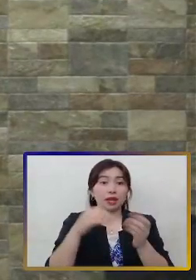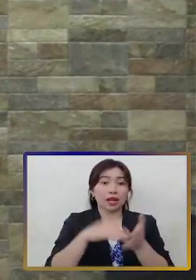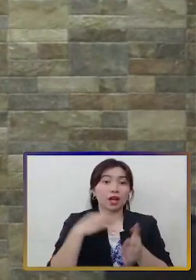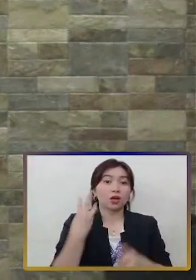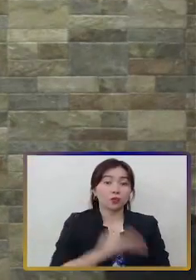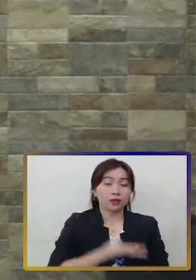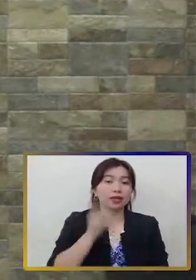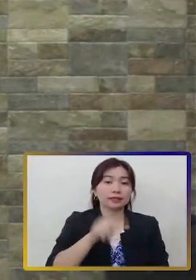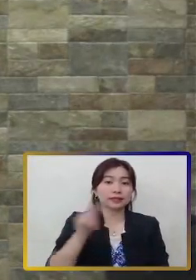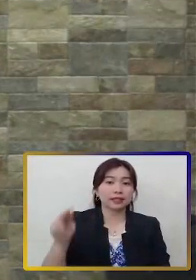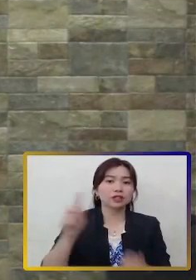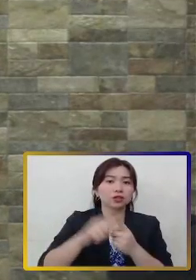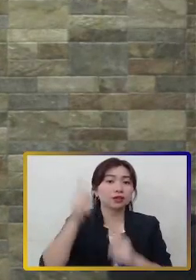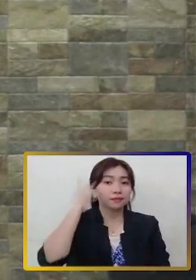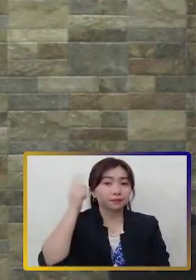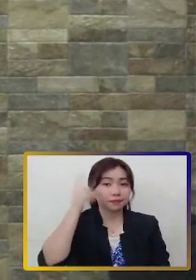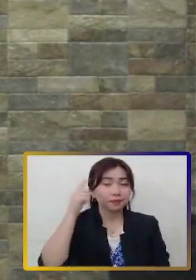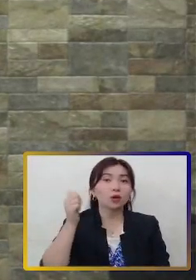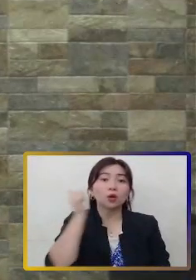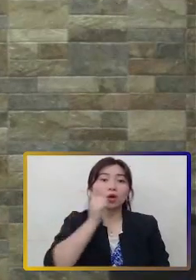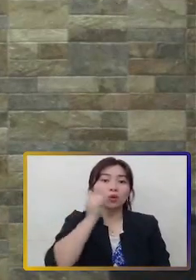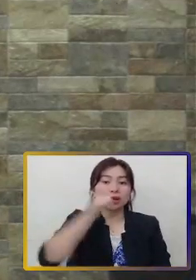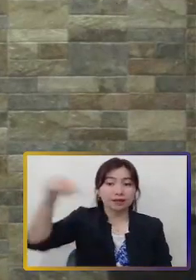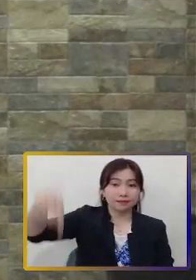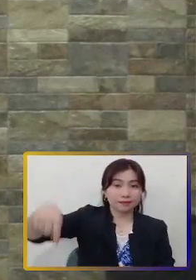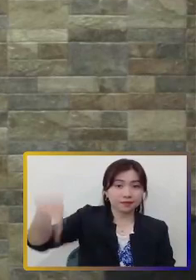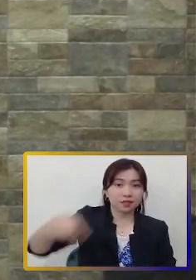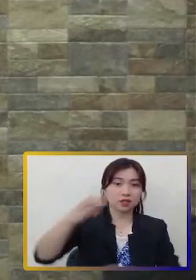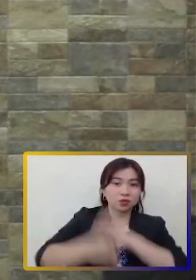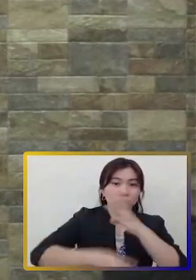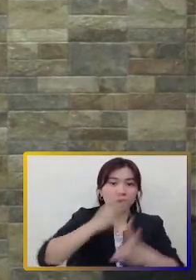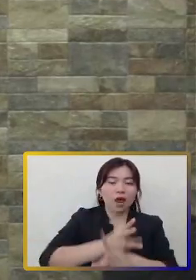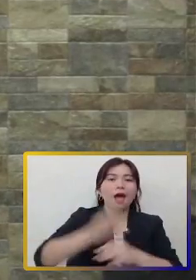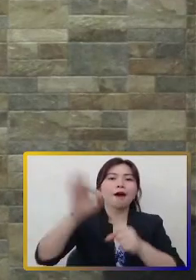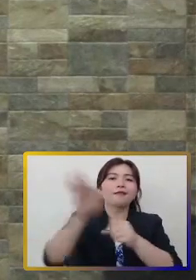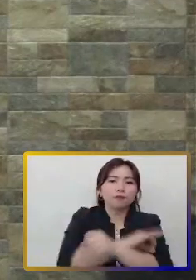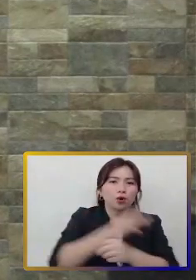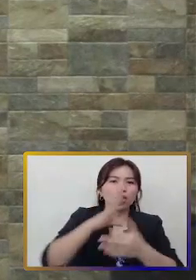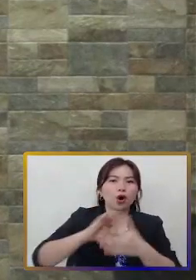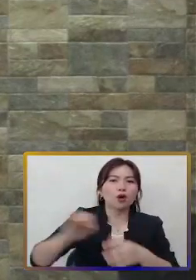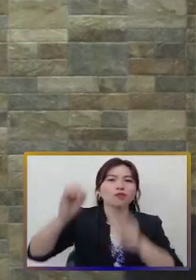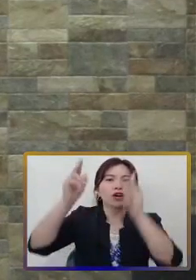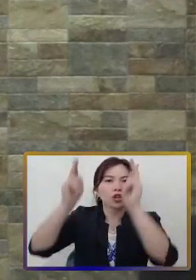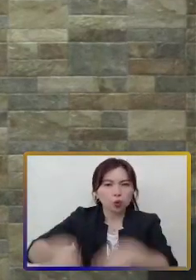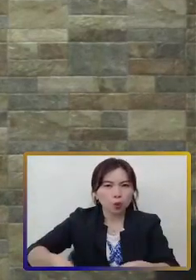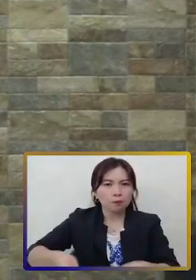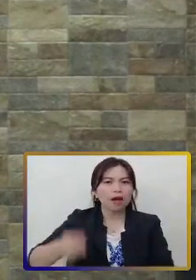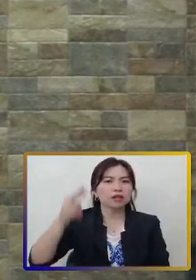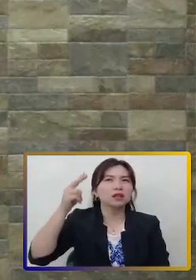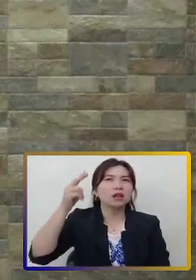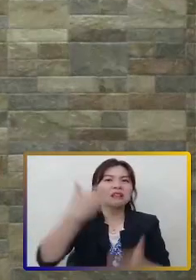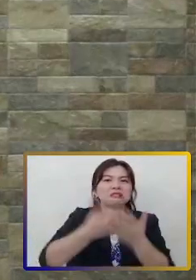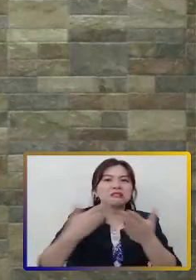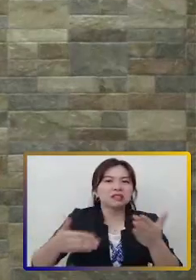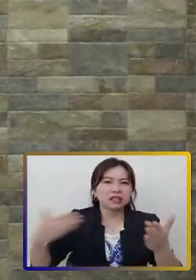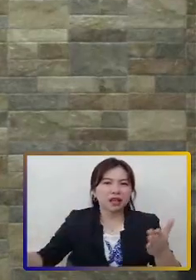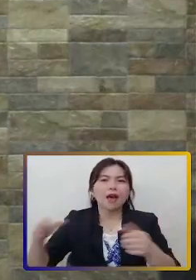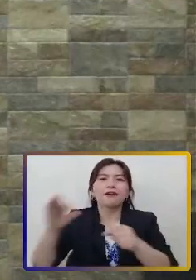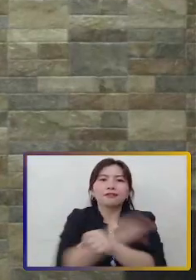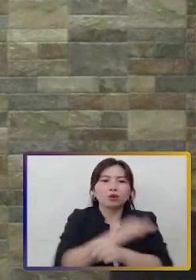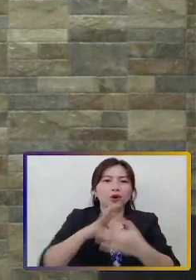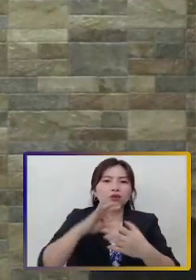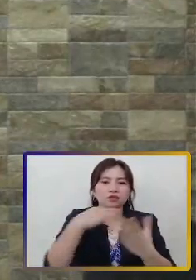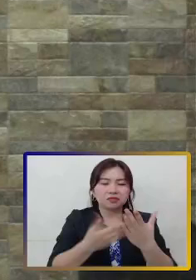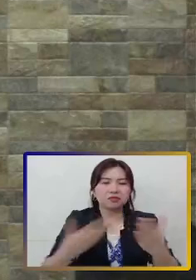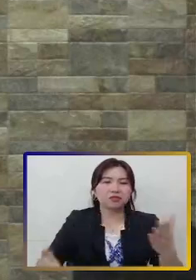minds that our world is full of human inventions this world is full of fancies of men based on